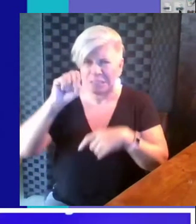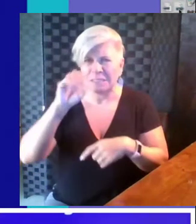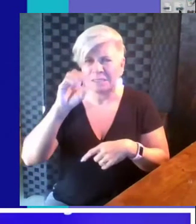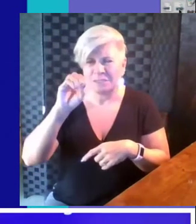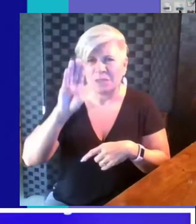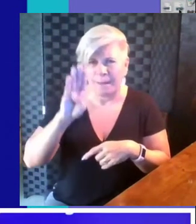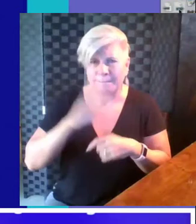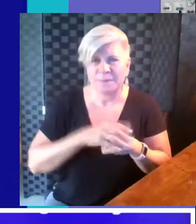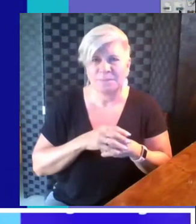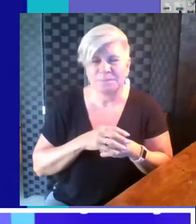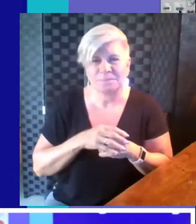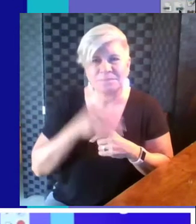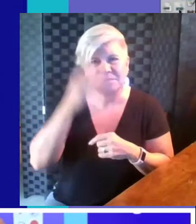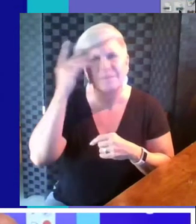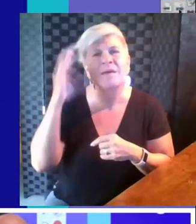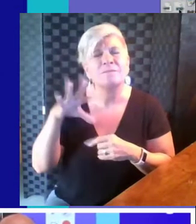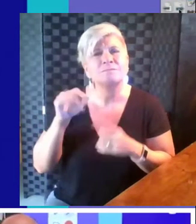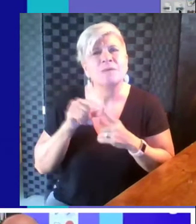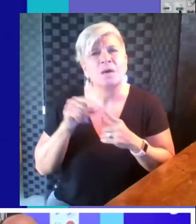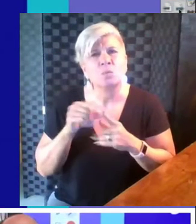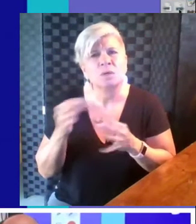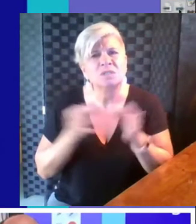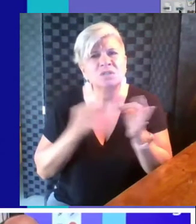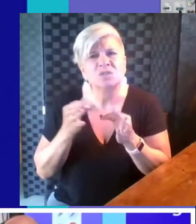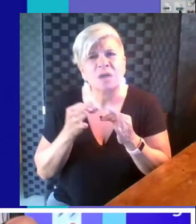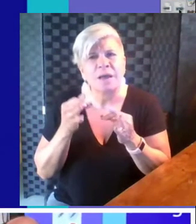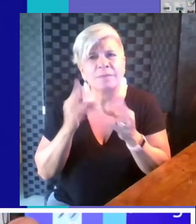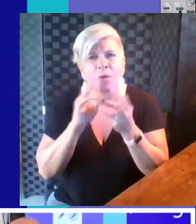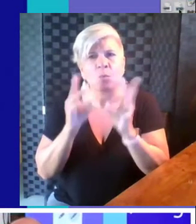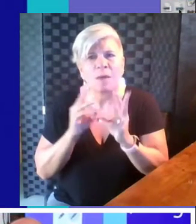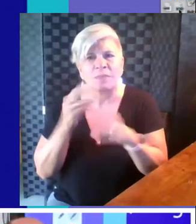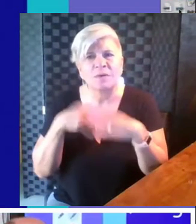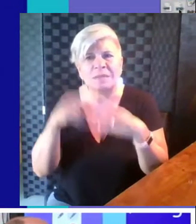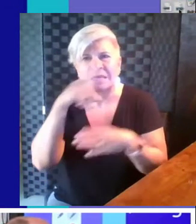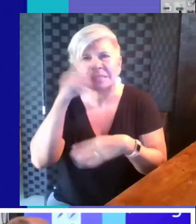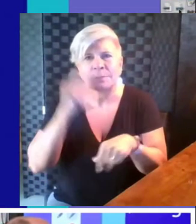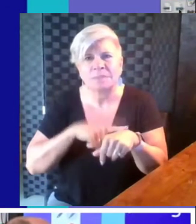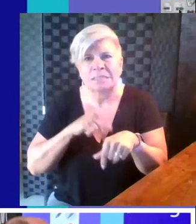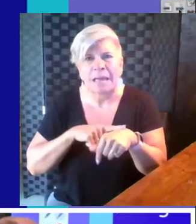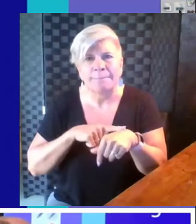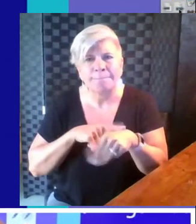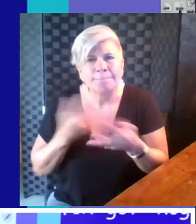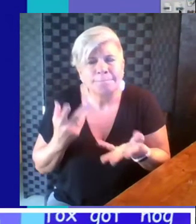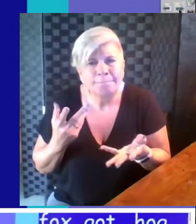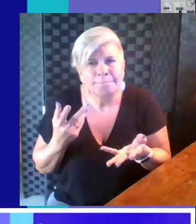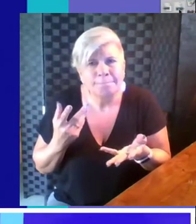Sob. Find a word that describes the weather in the summer.